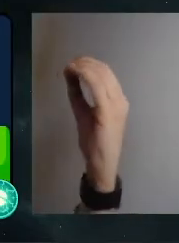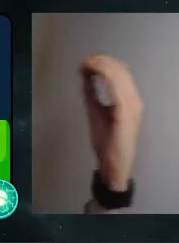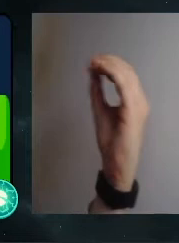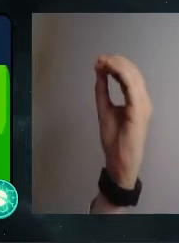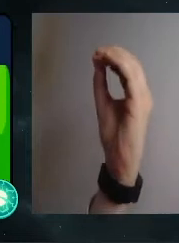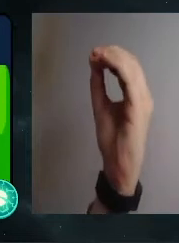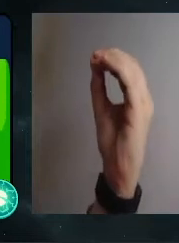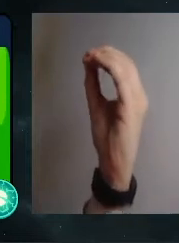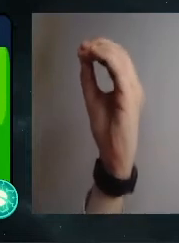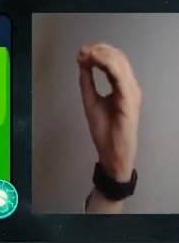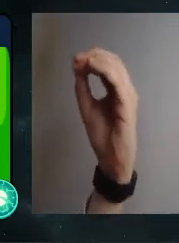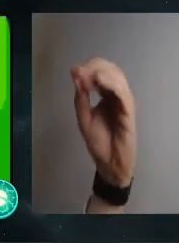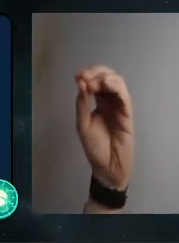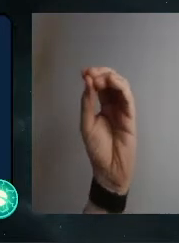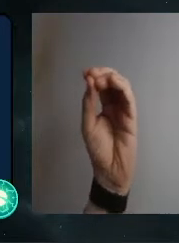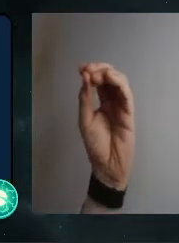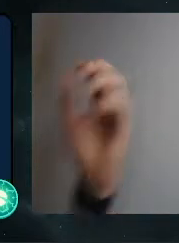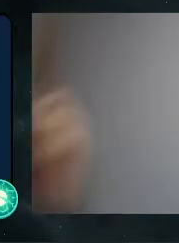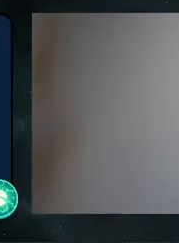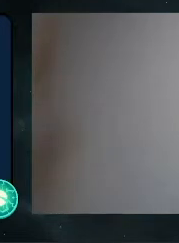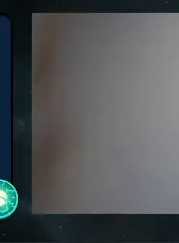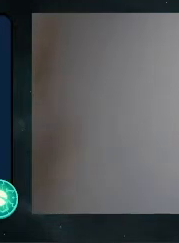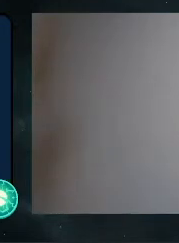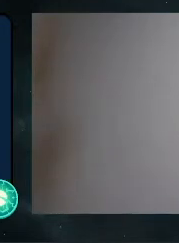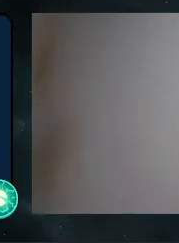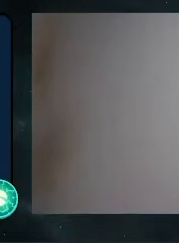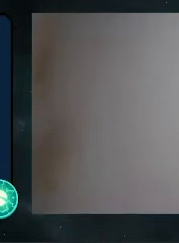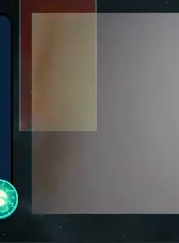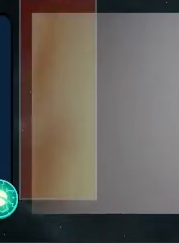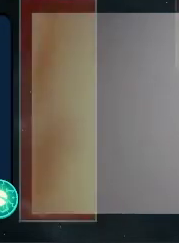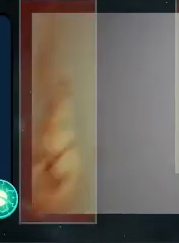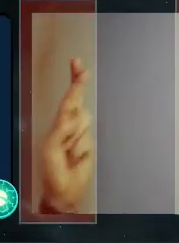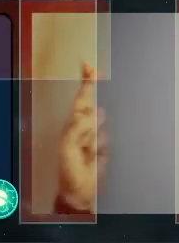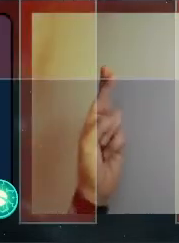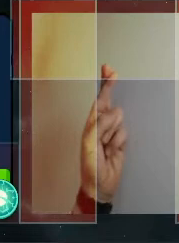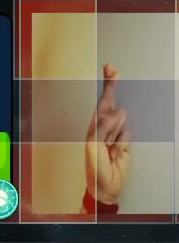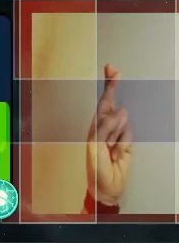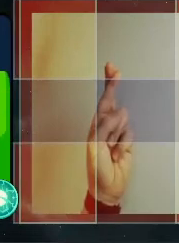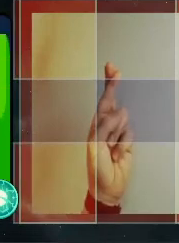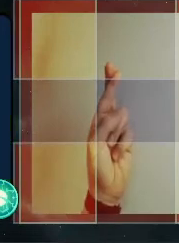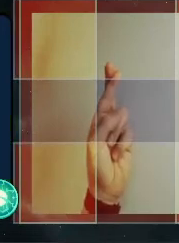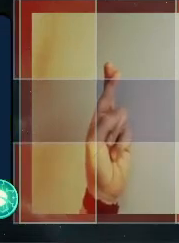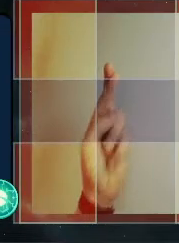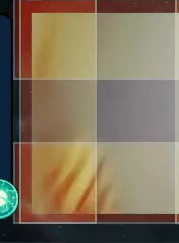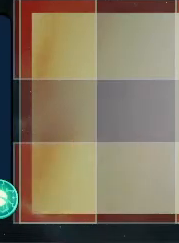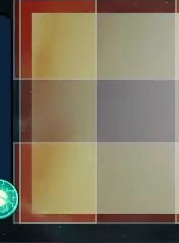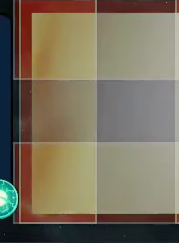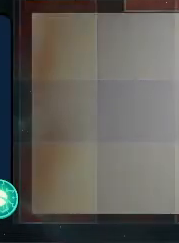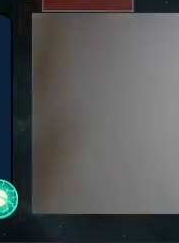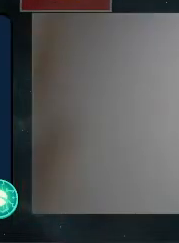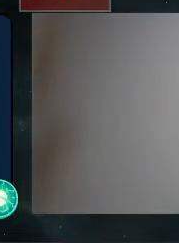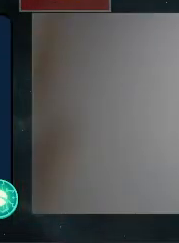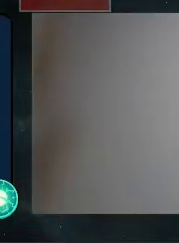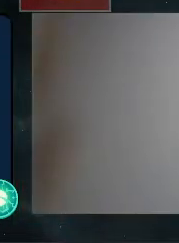have any issues, try moving your hand near around the camera along the edges and so